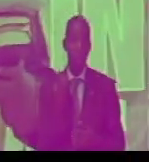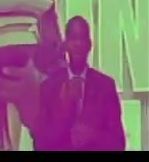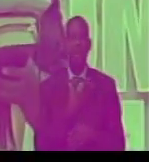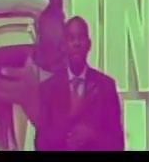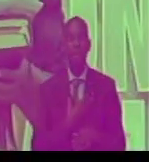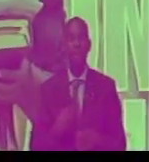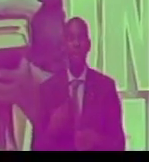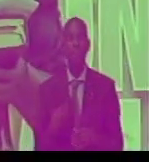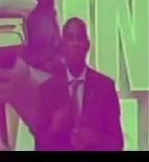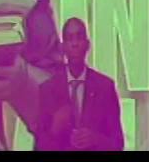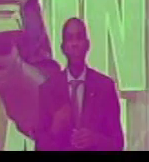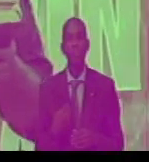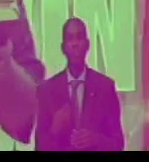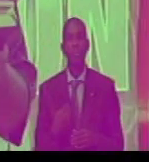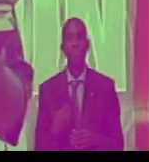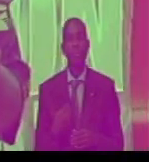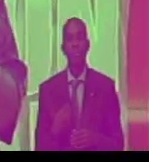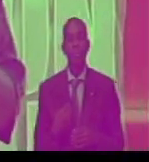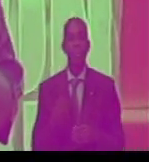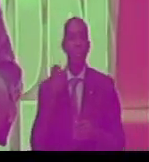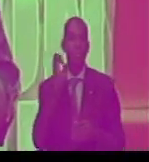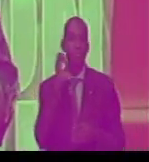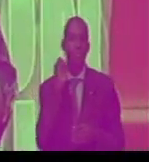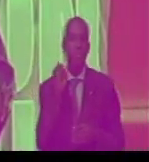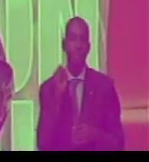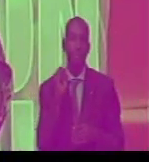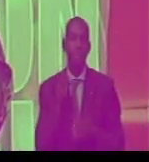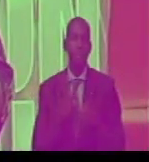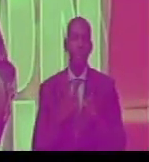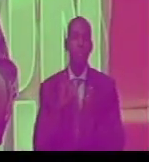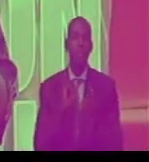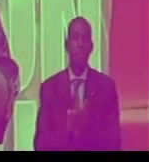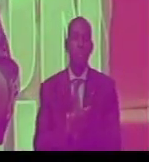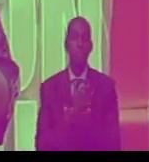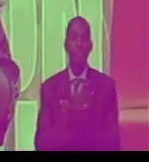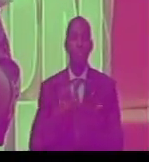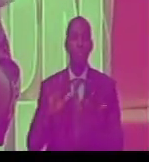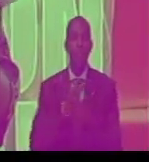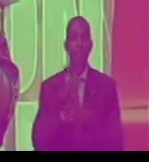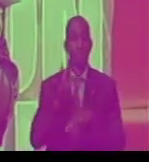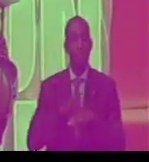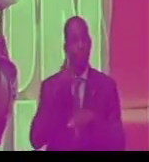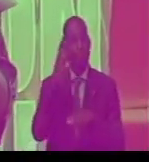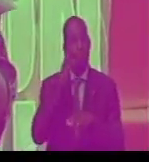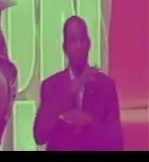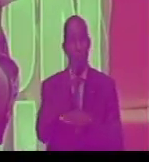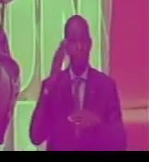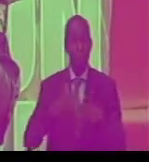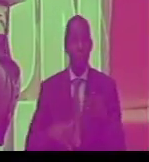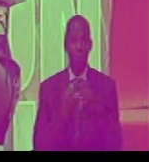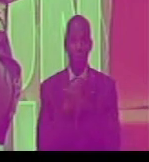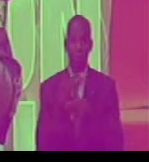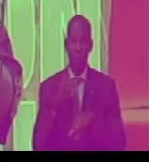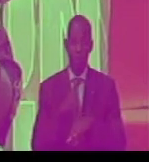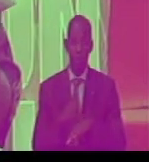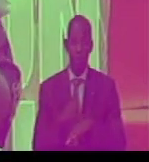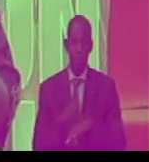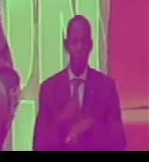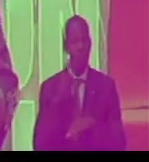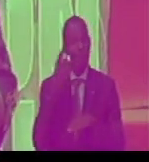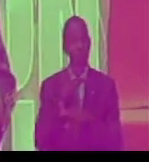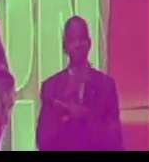was directed when our father in the Lord visited in Enugu State during divine touch for